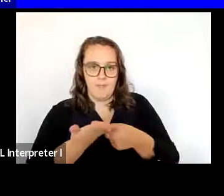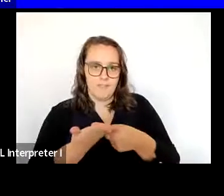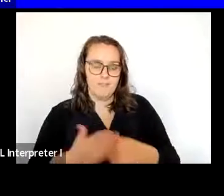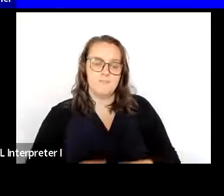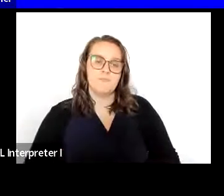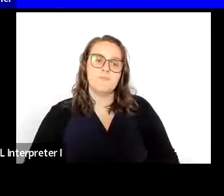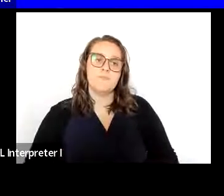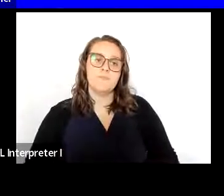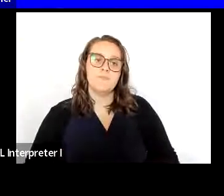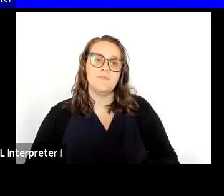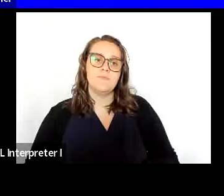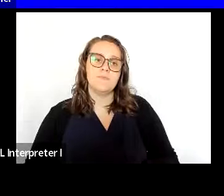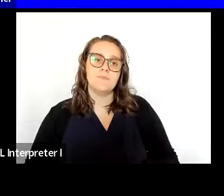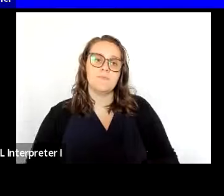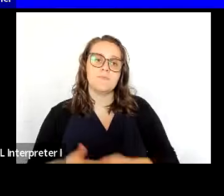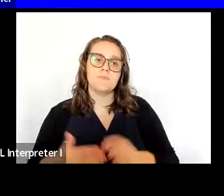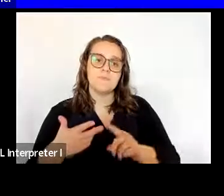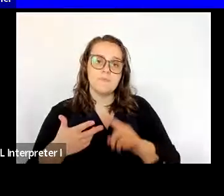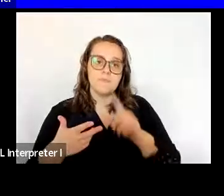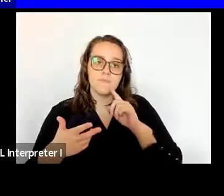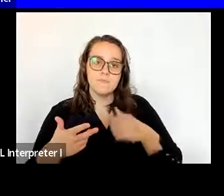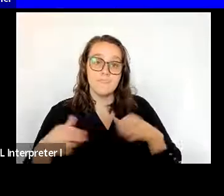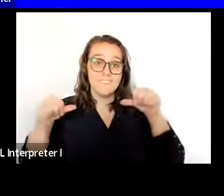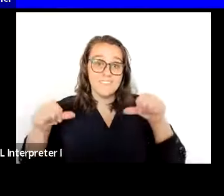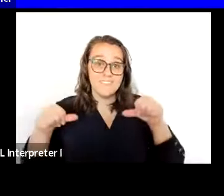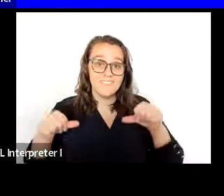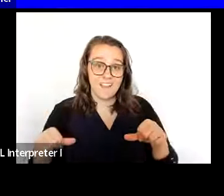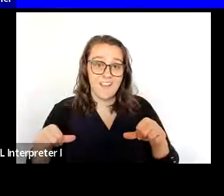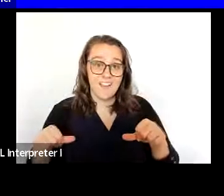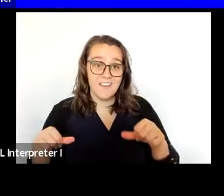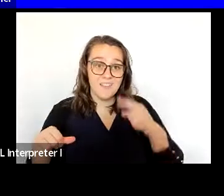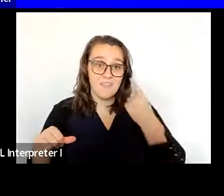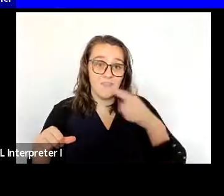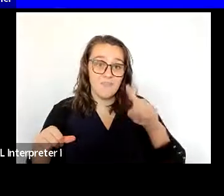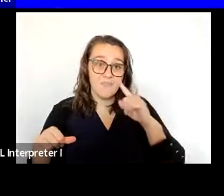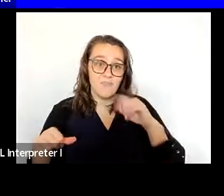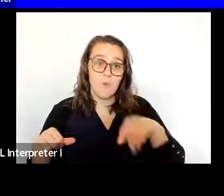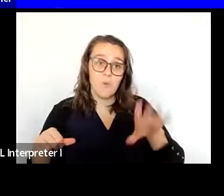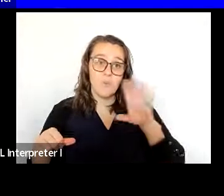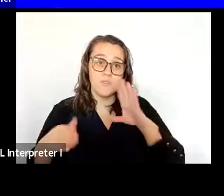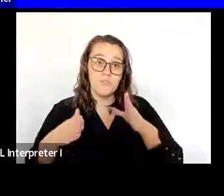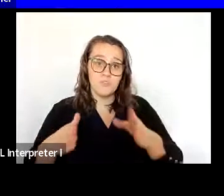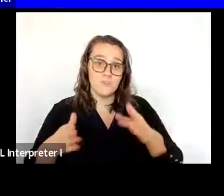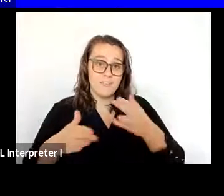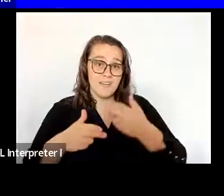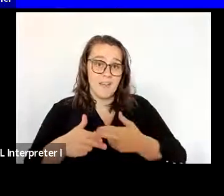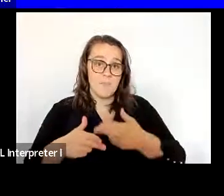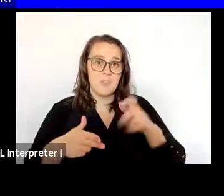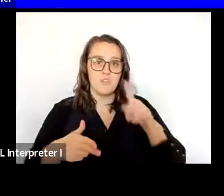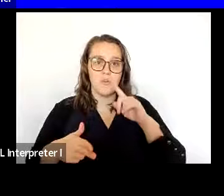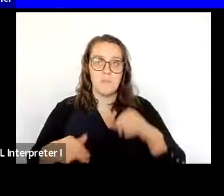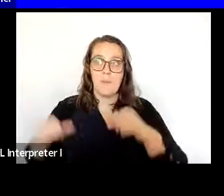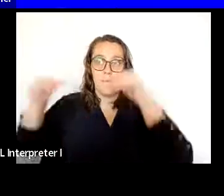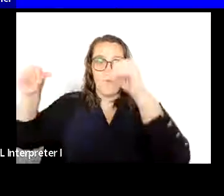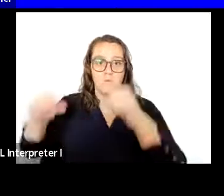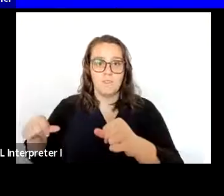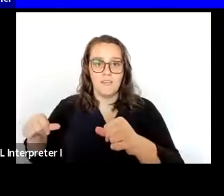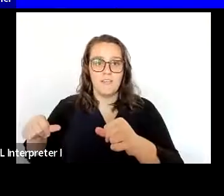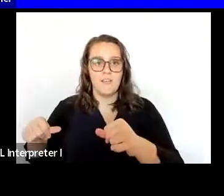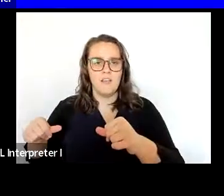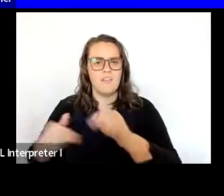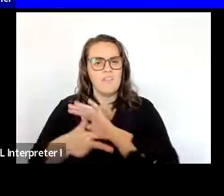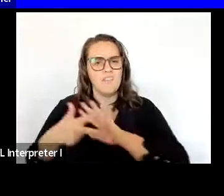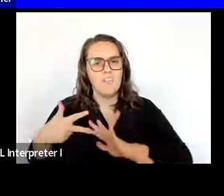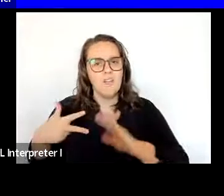Signage of the proposed street naming is to be posted. These steps were all intended to provide